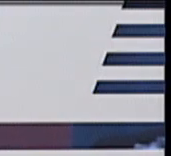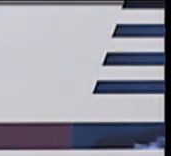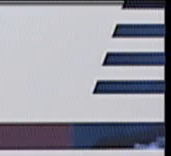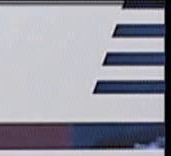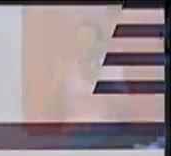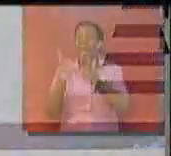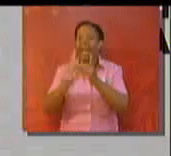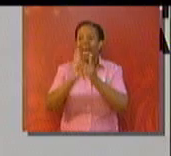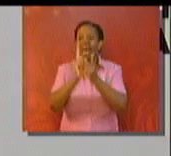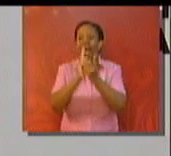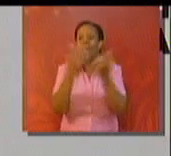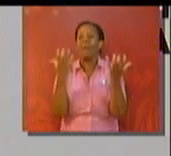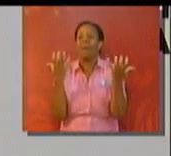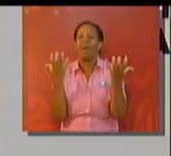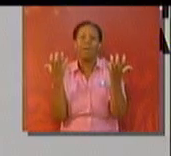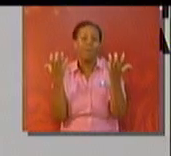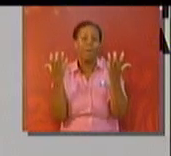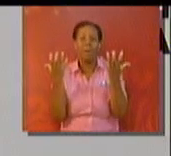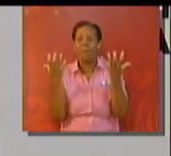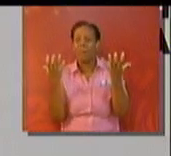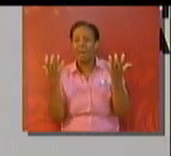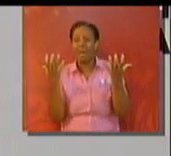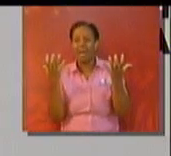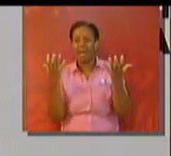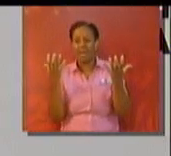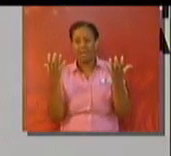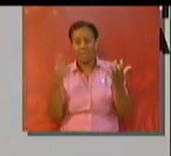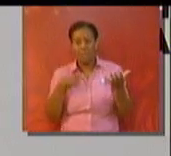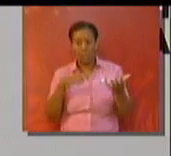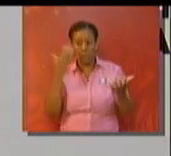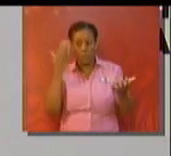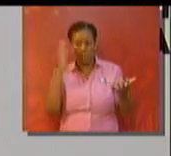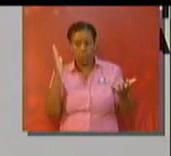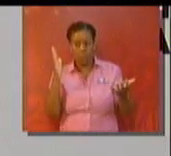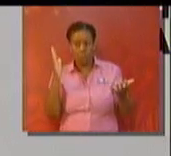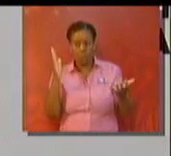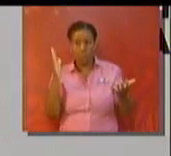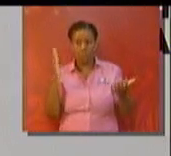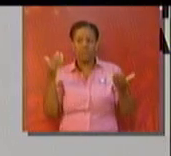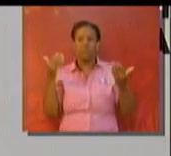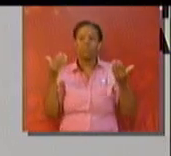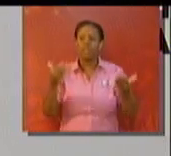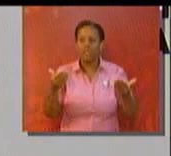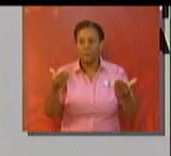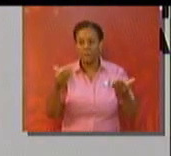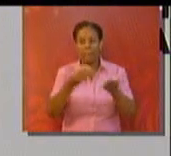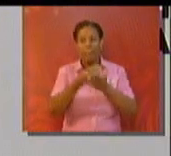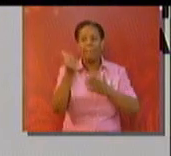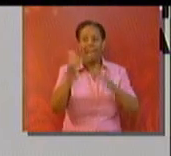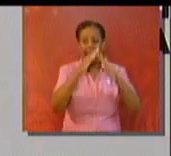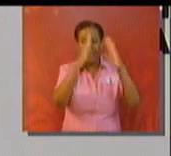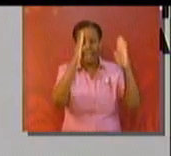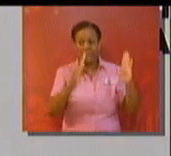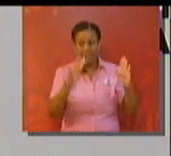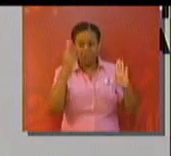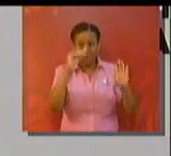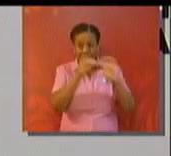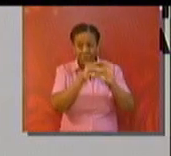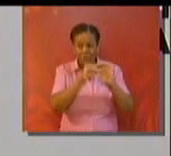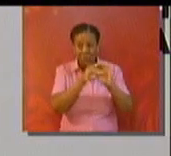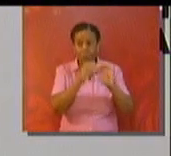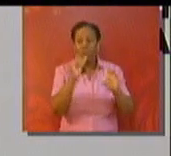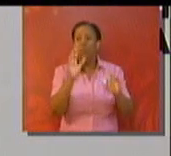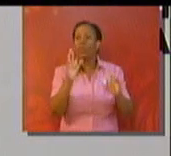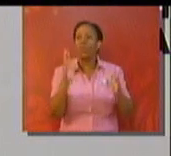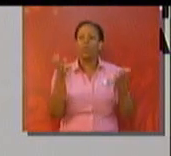reports. Over the past week, we decided to take, as we